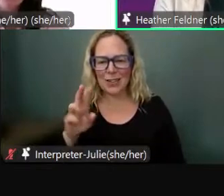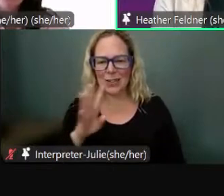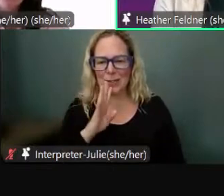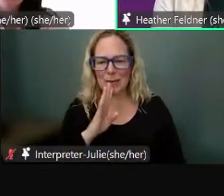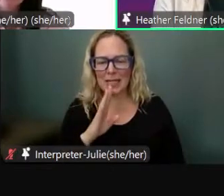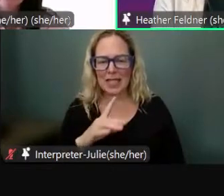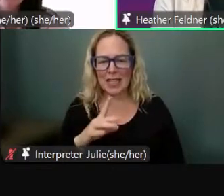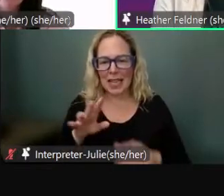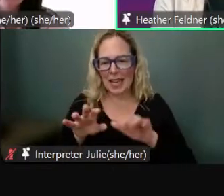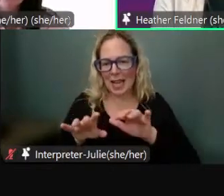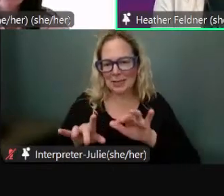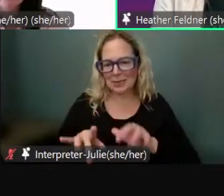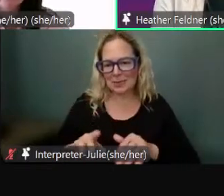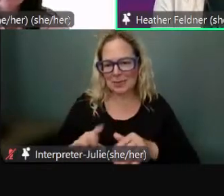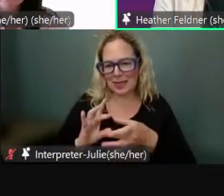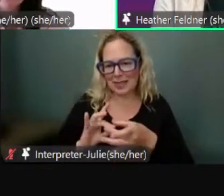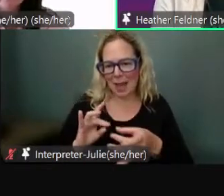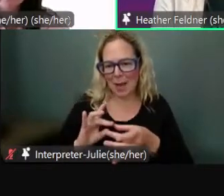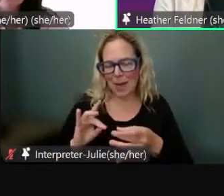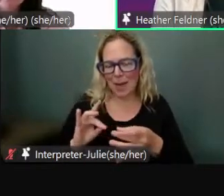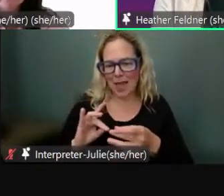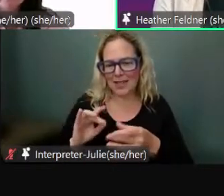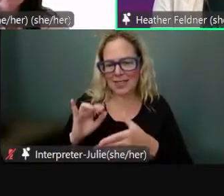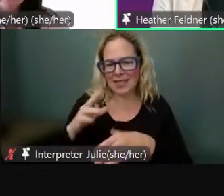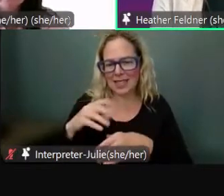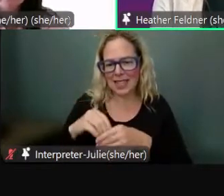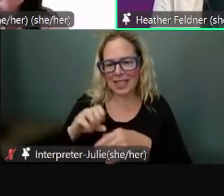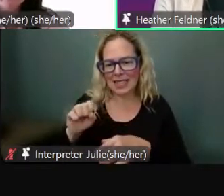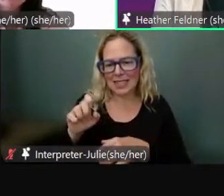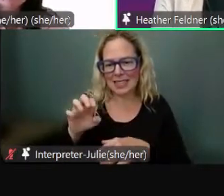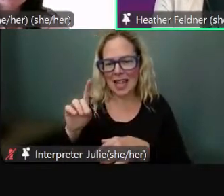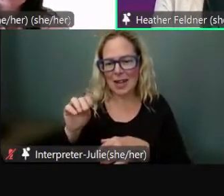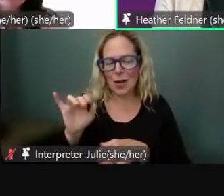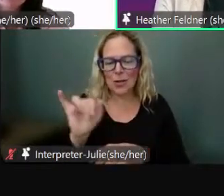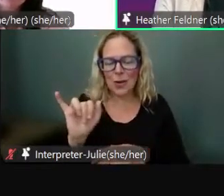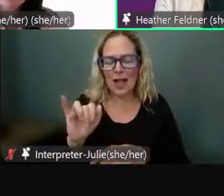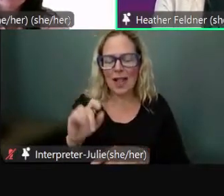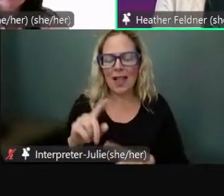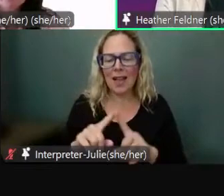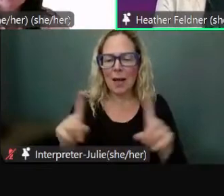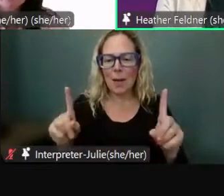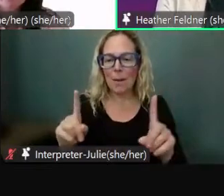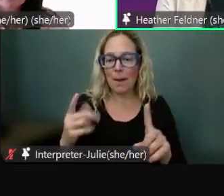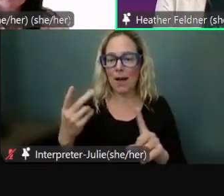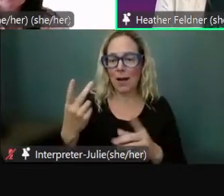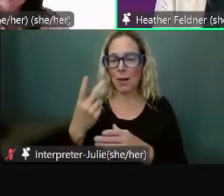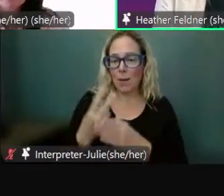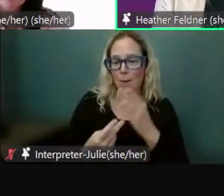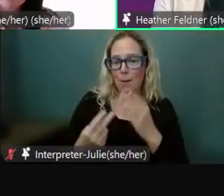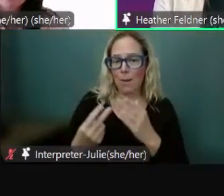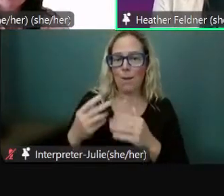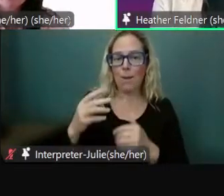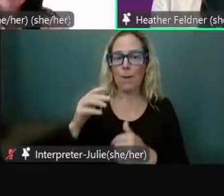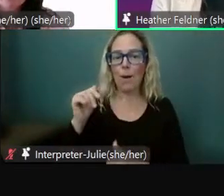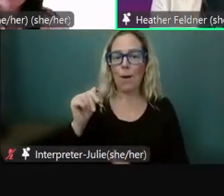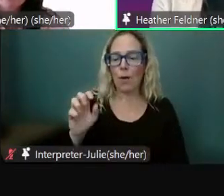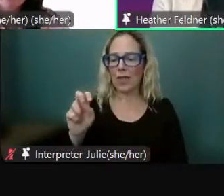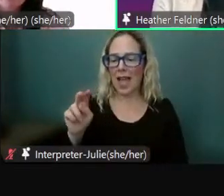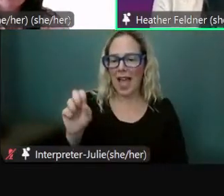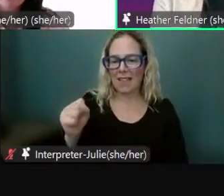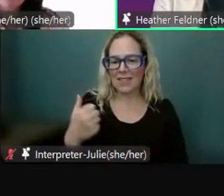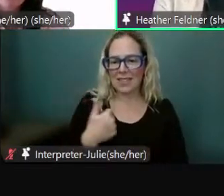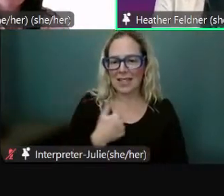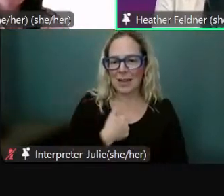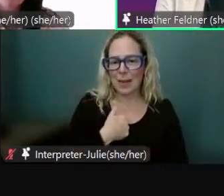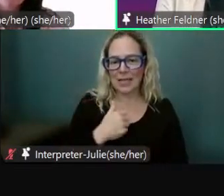written comment in the Slido as well. But both Evans and myself teach disability